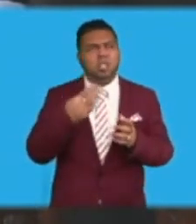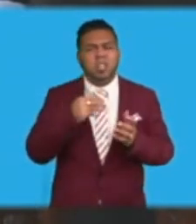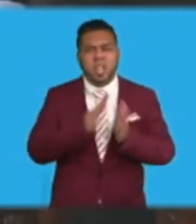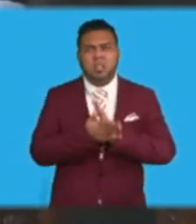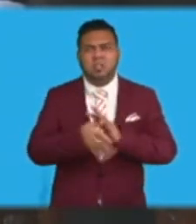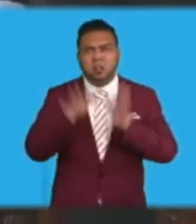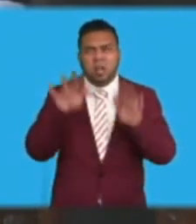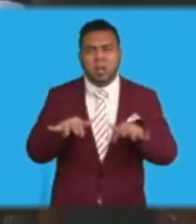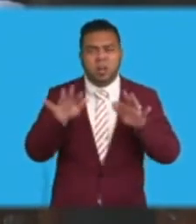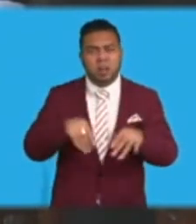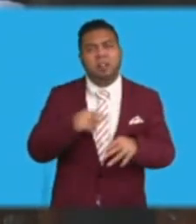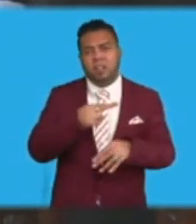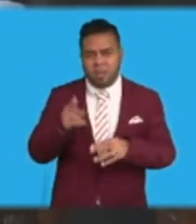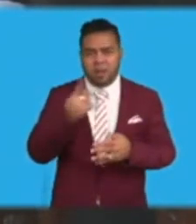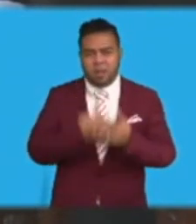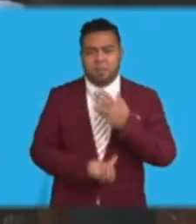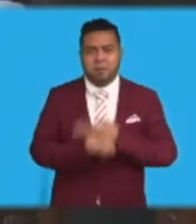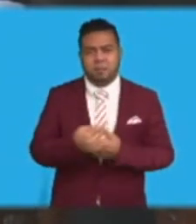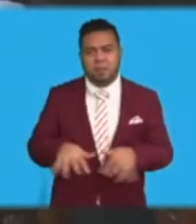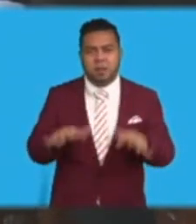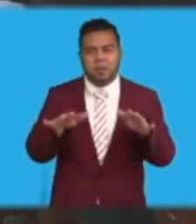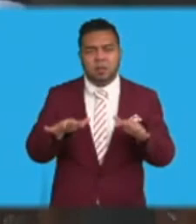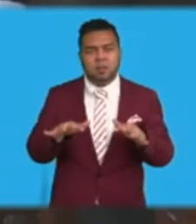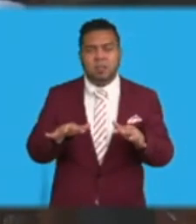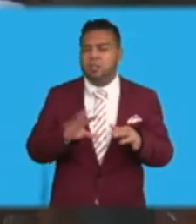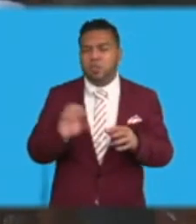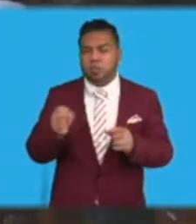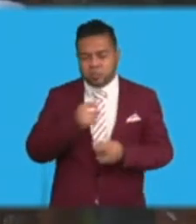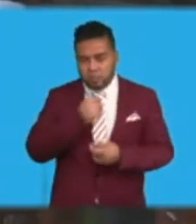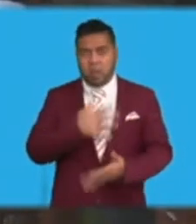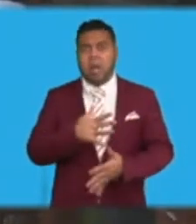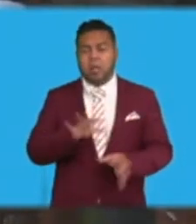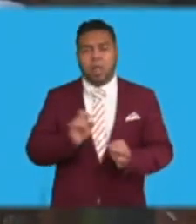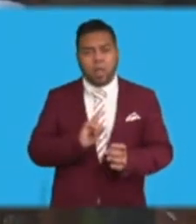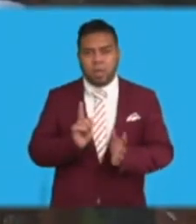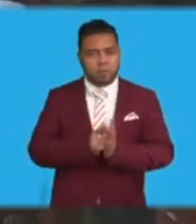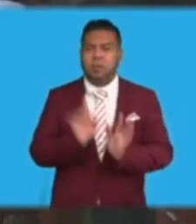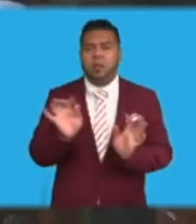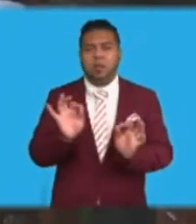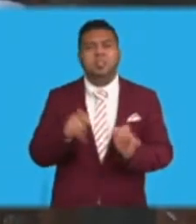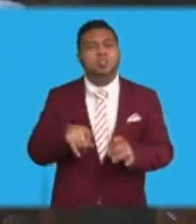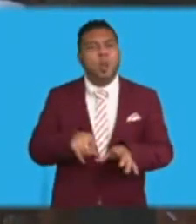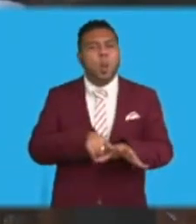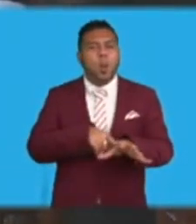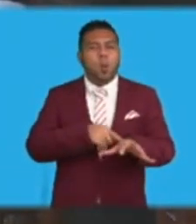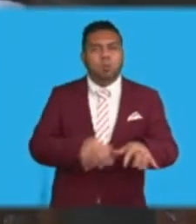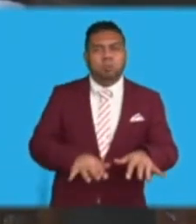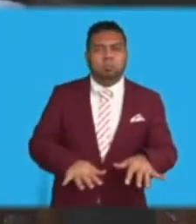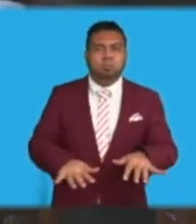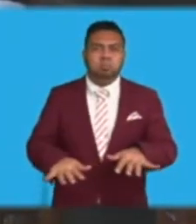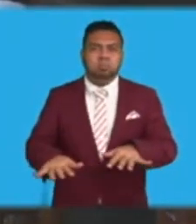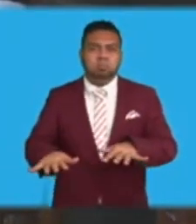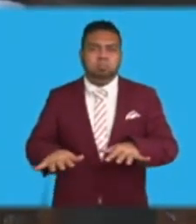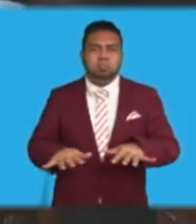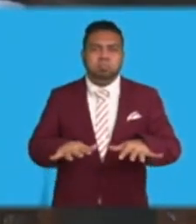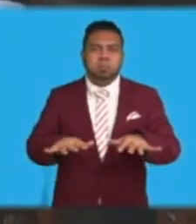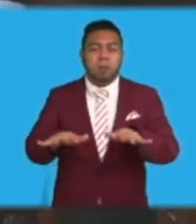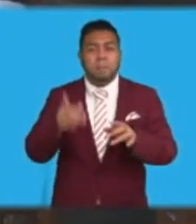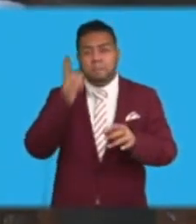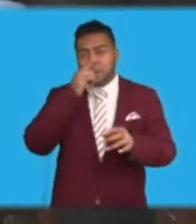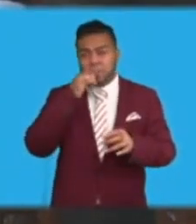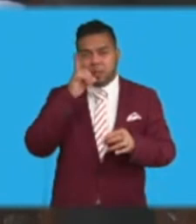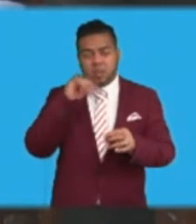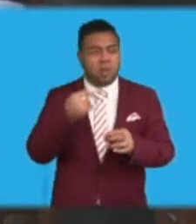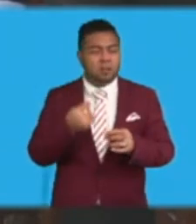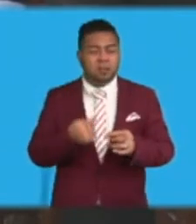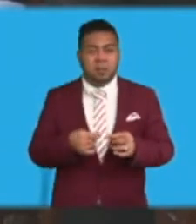destructive, but does not usually surprise people like flash floods. With rapid onset floods, people can quickly put a few